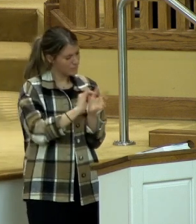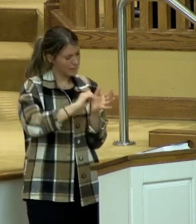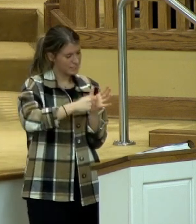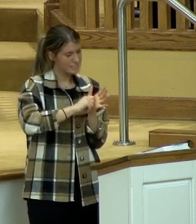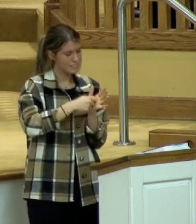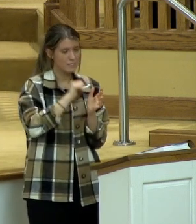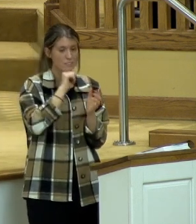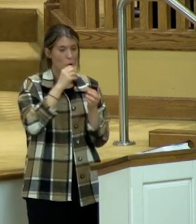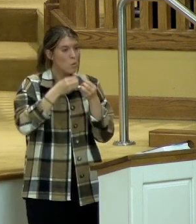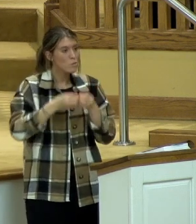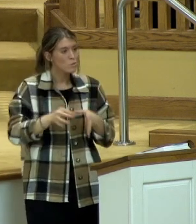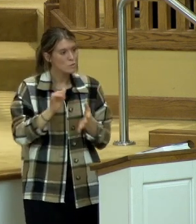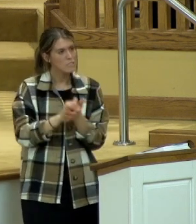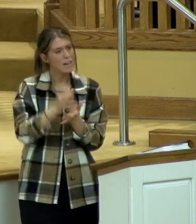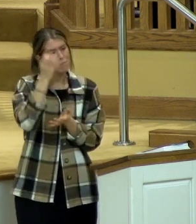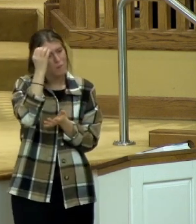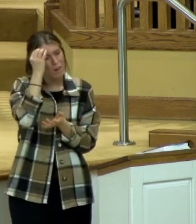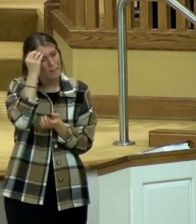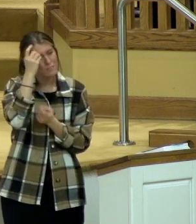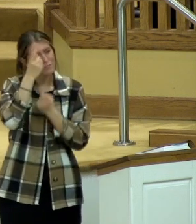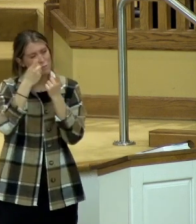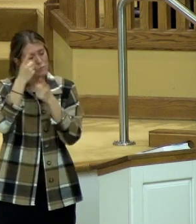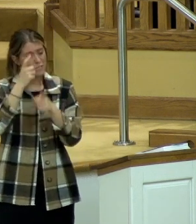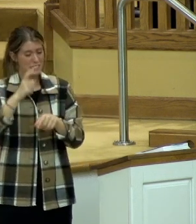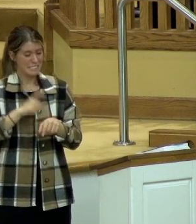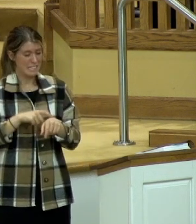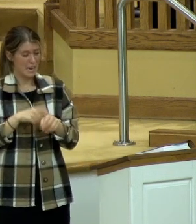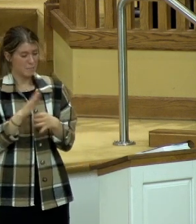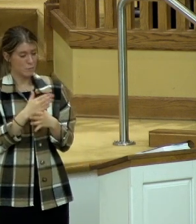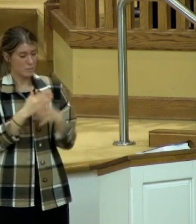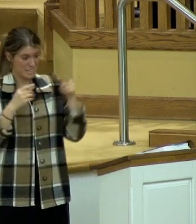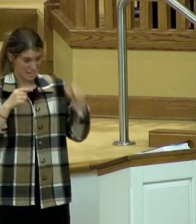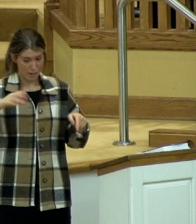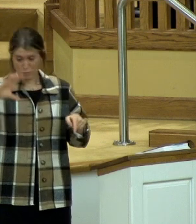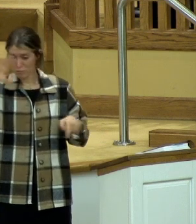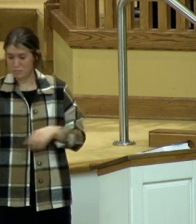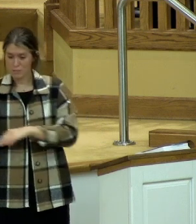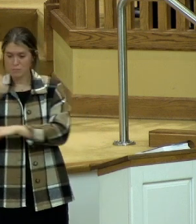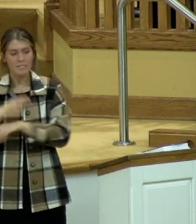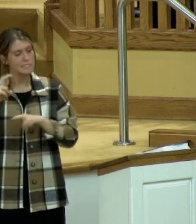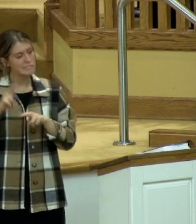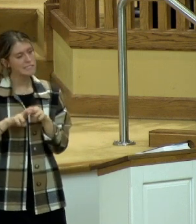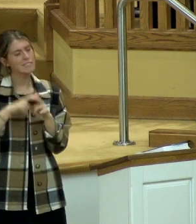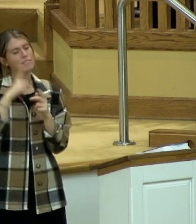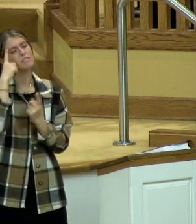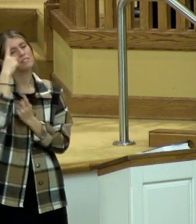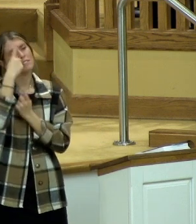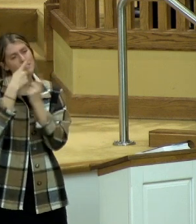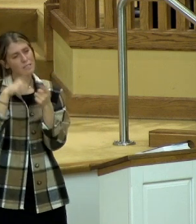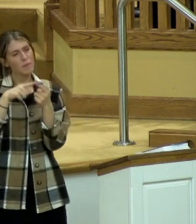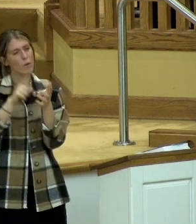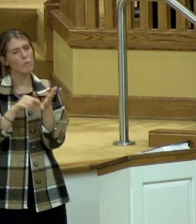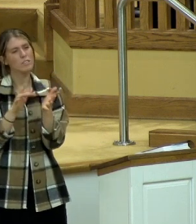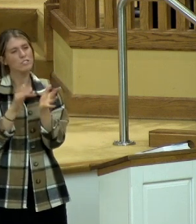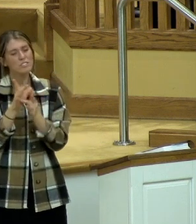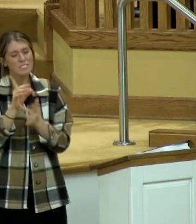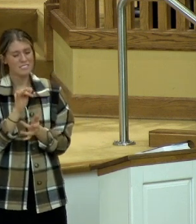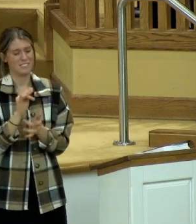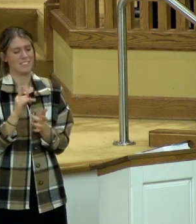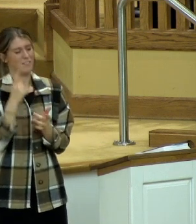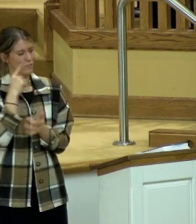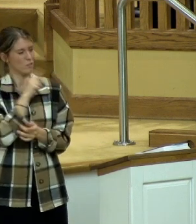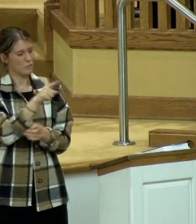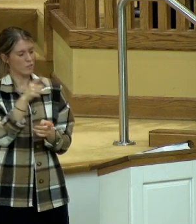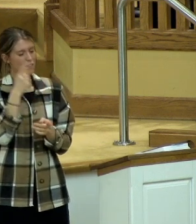over that ponder. Sometime between now and Christmas Day, ponder what Jesus did for you. Ponder your family.